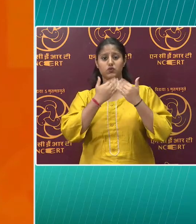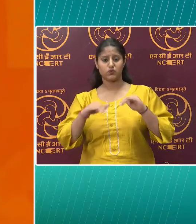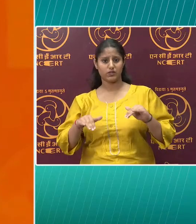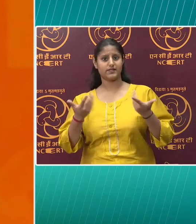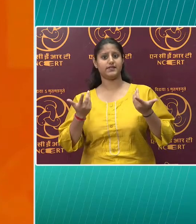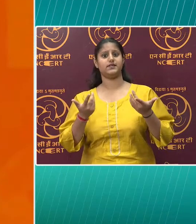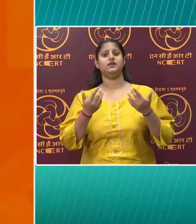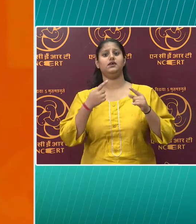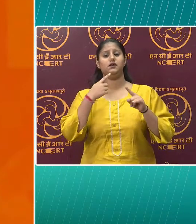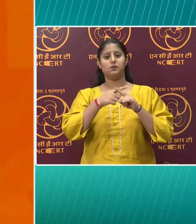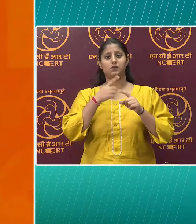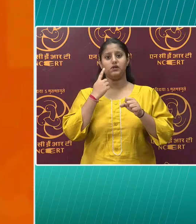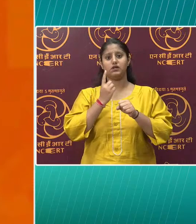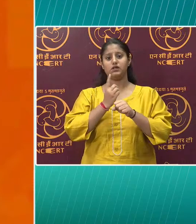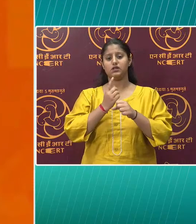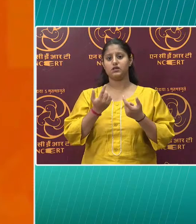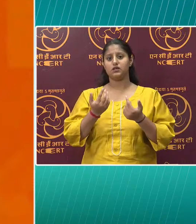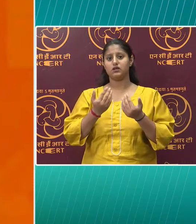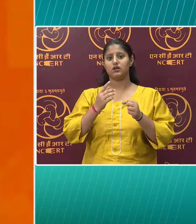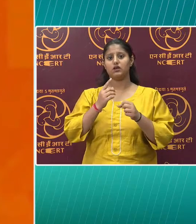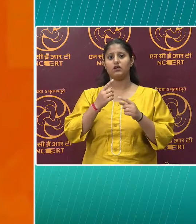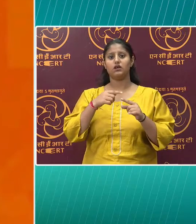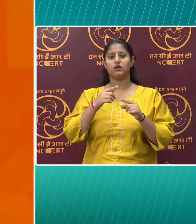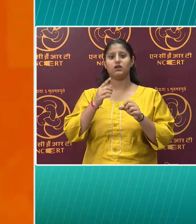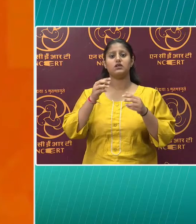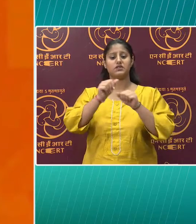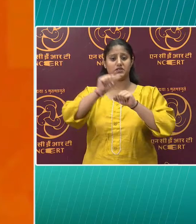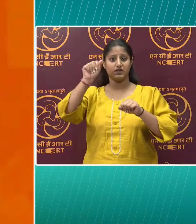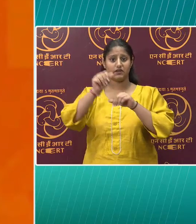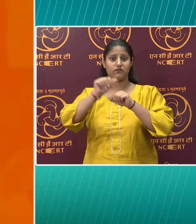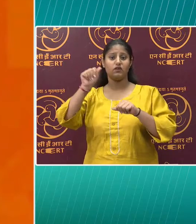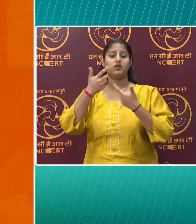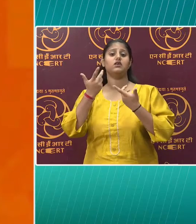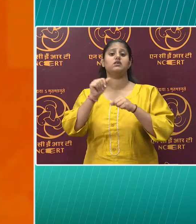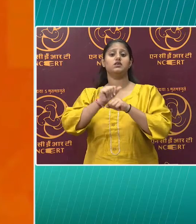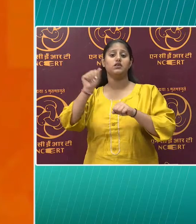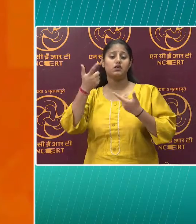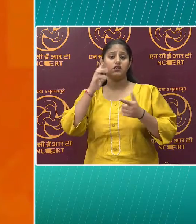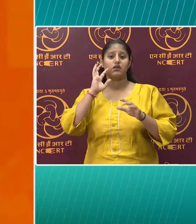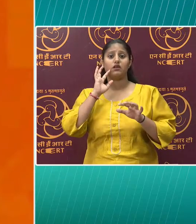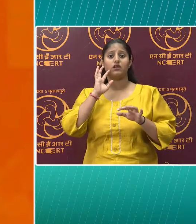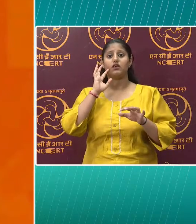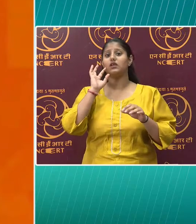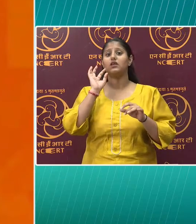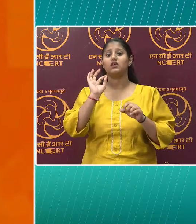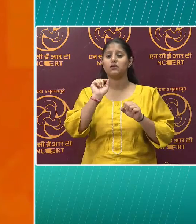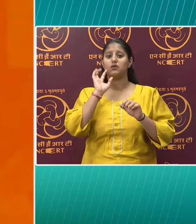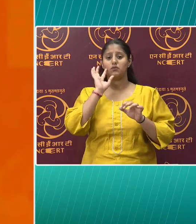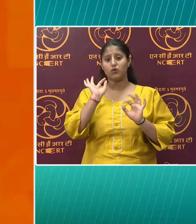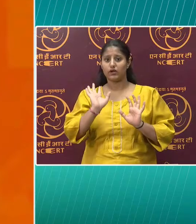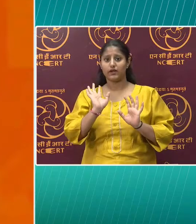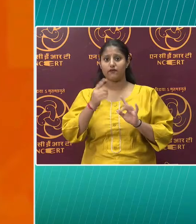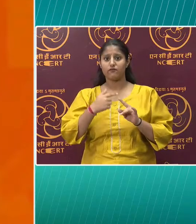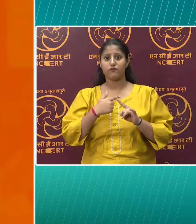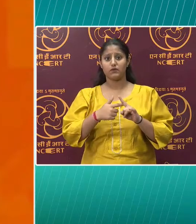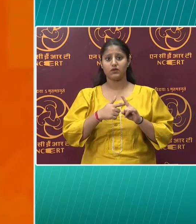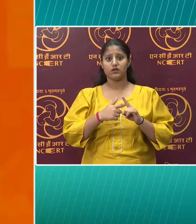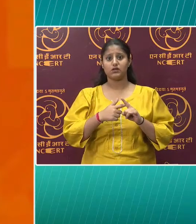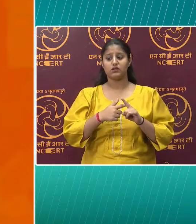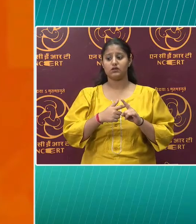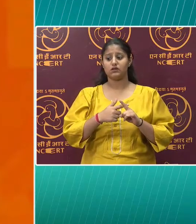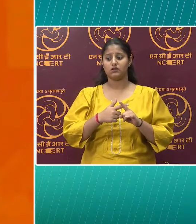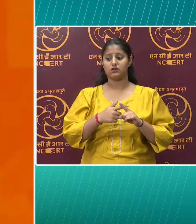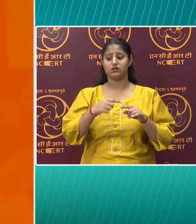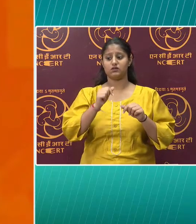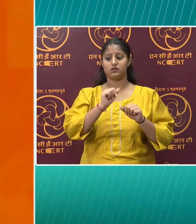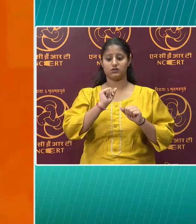have mentioned that degrees, certificates, medals are no more in use, until and unless